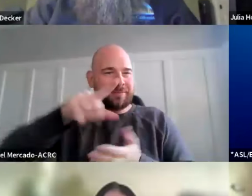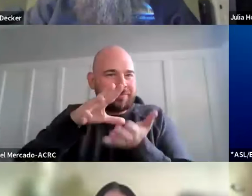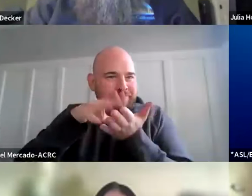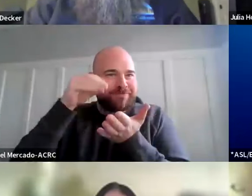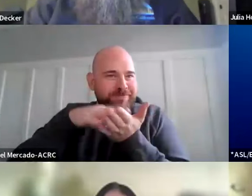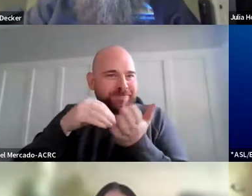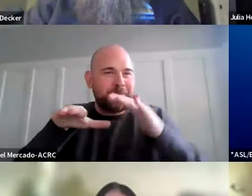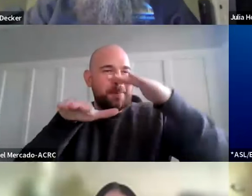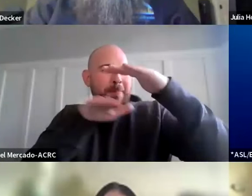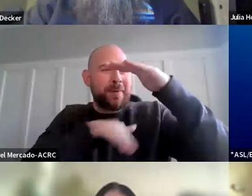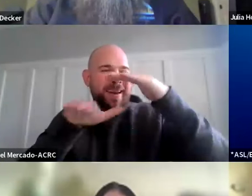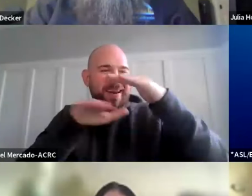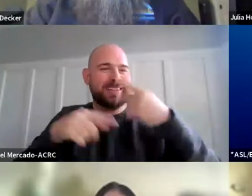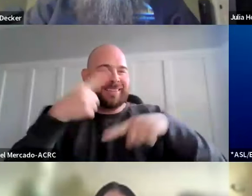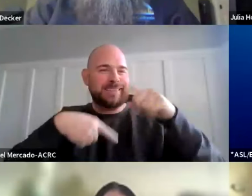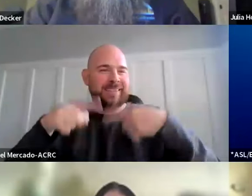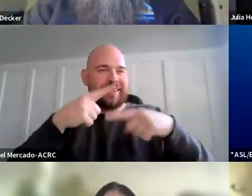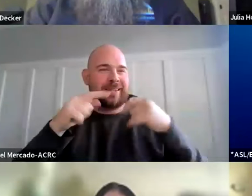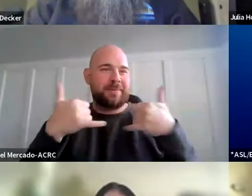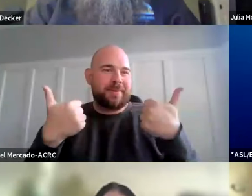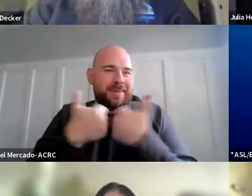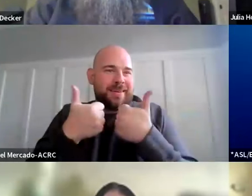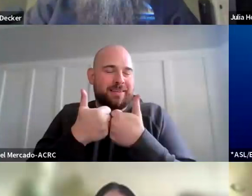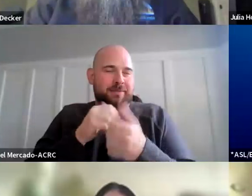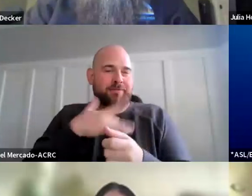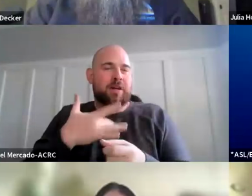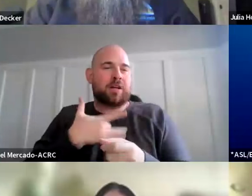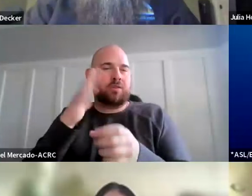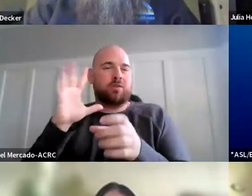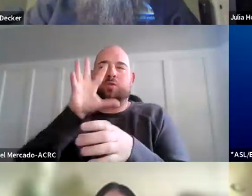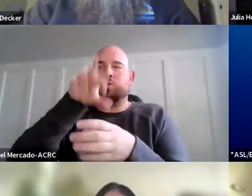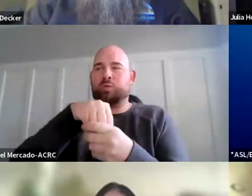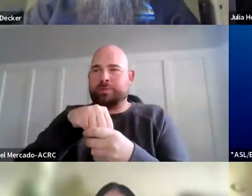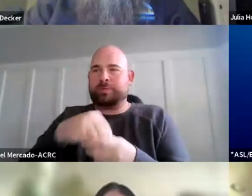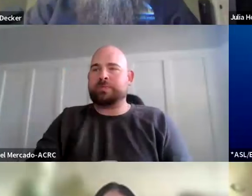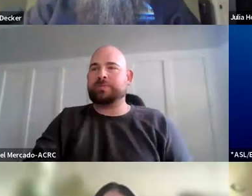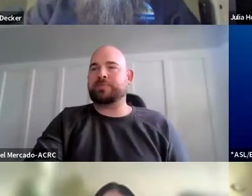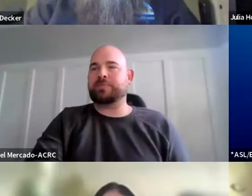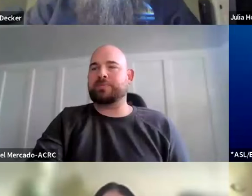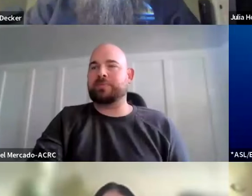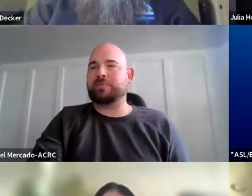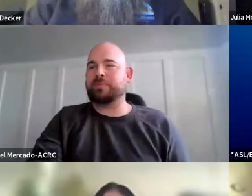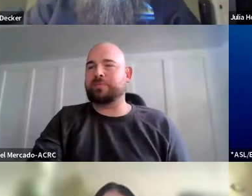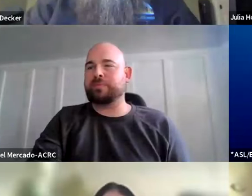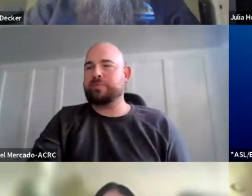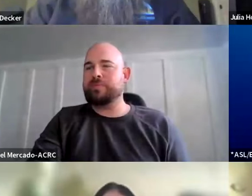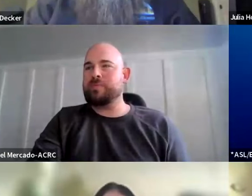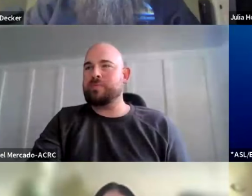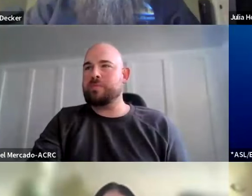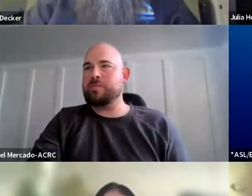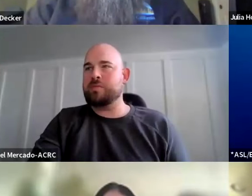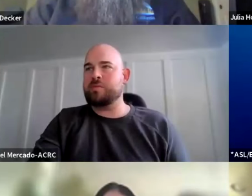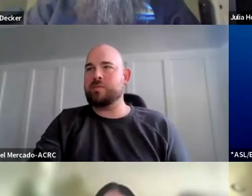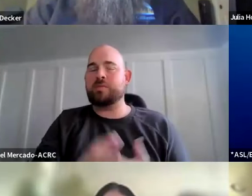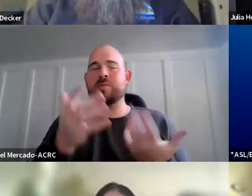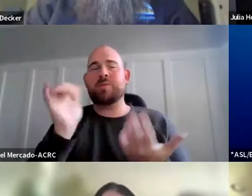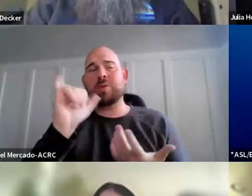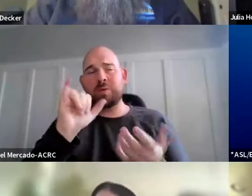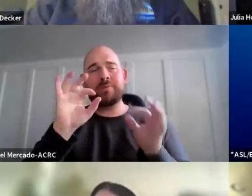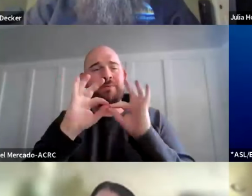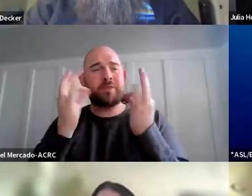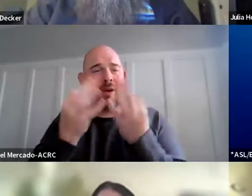games out there that do use only signs, which also would help those friends and family members be able to learn a little bit of sign language while at the